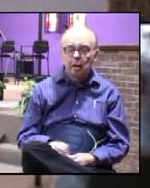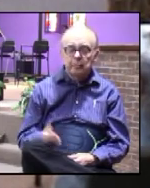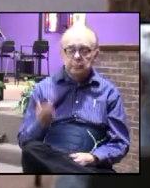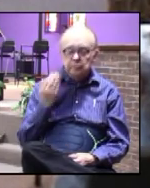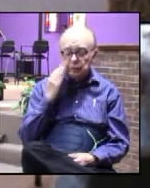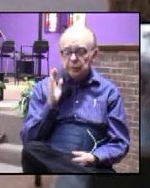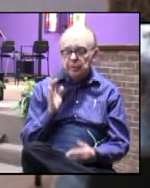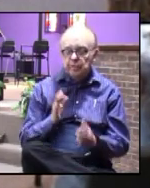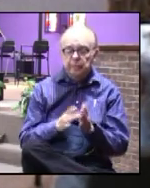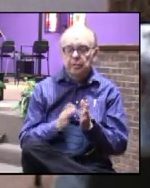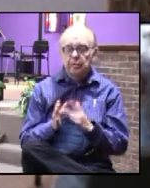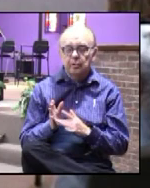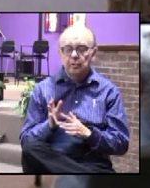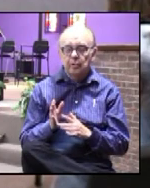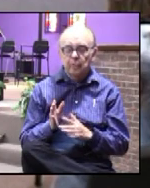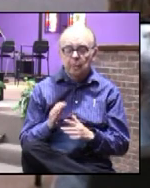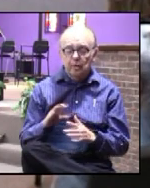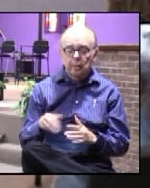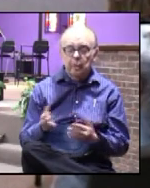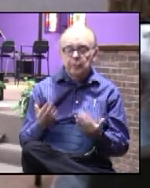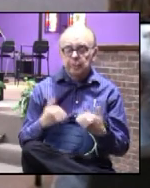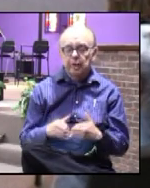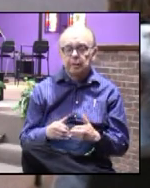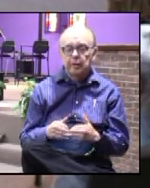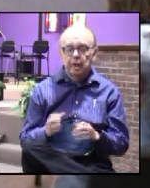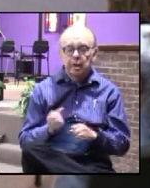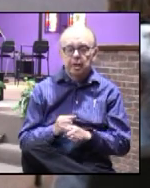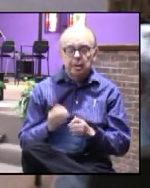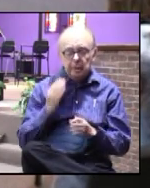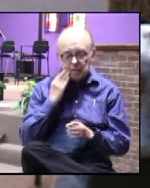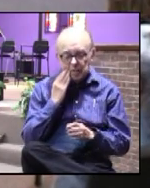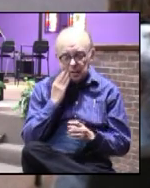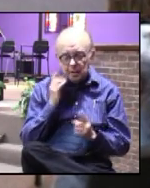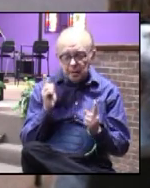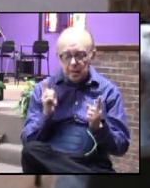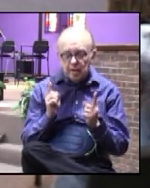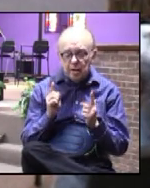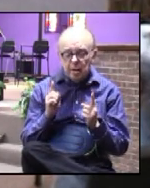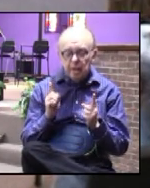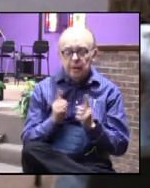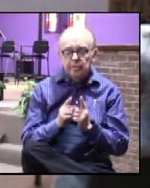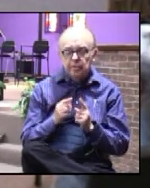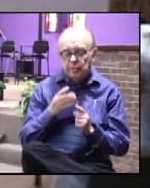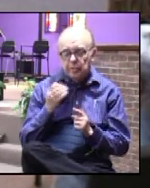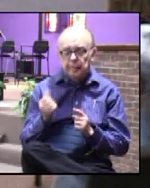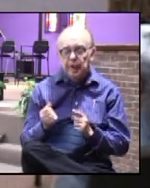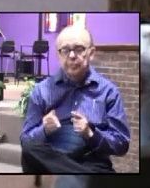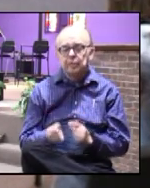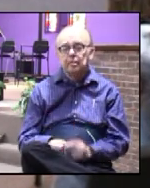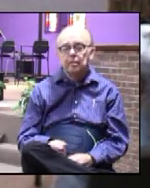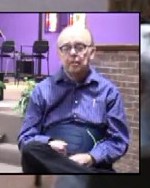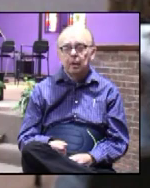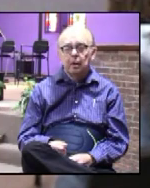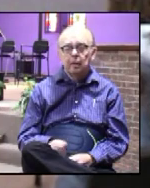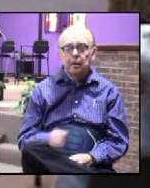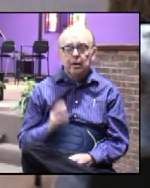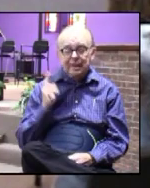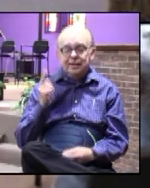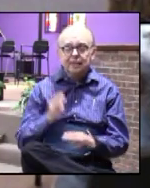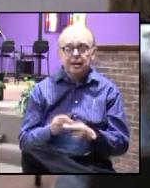him, you're more than welcome to come and we'll introduce you to the best. The best. His name is